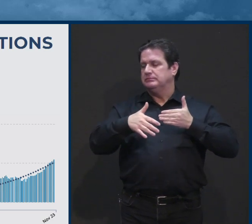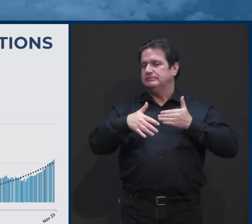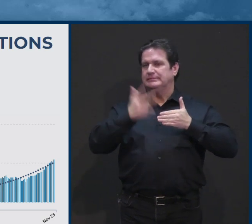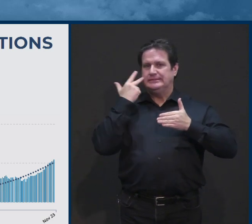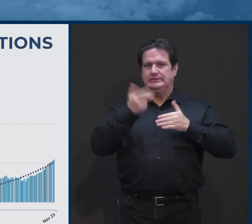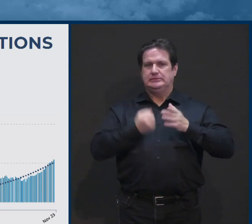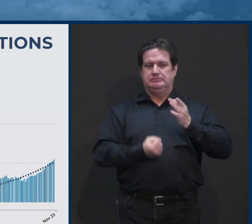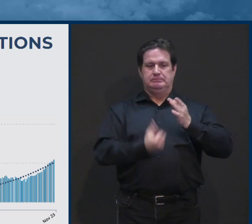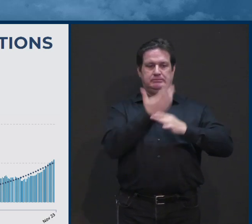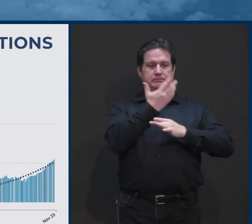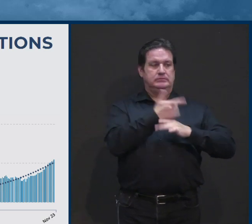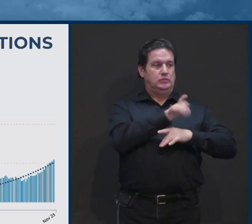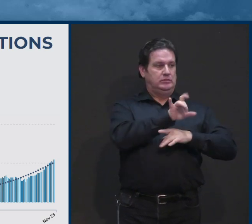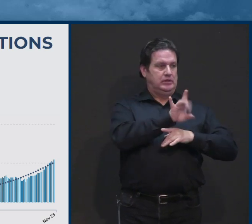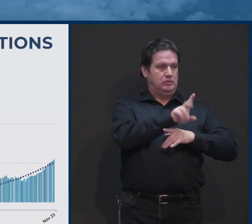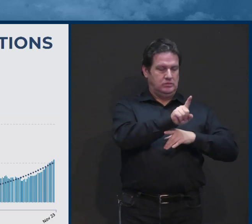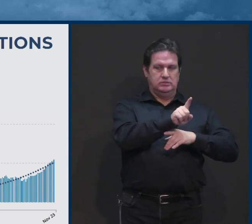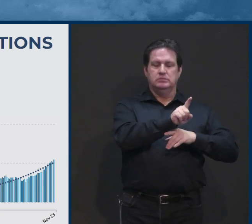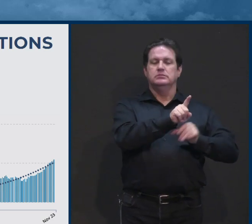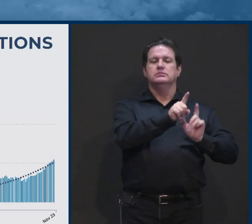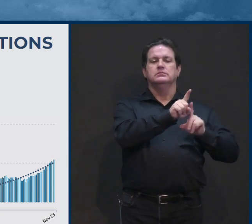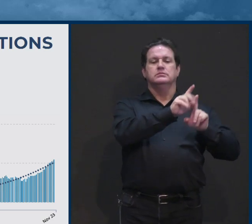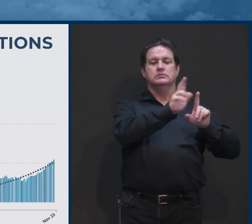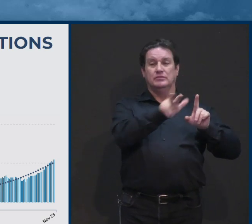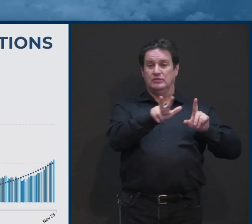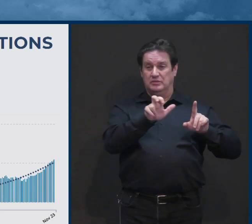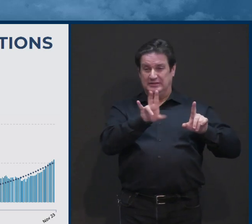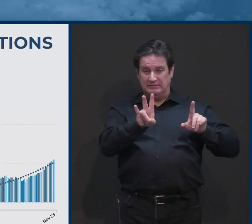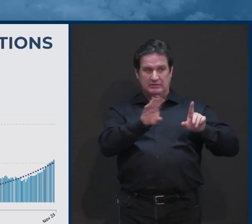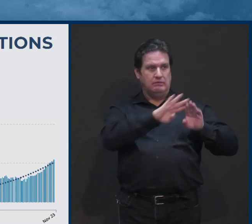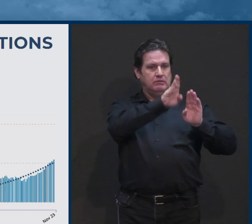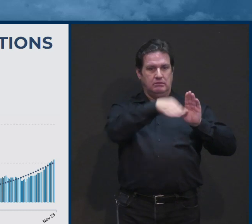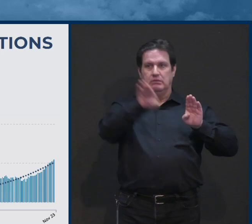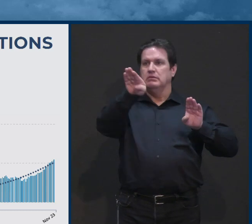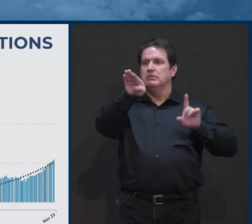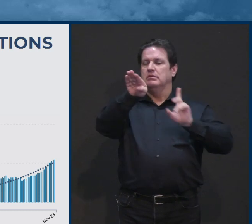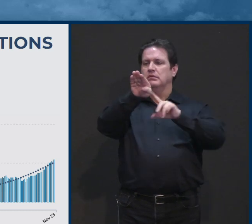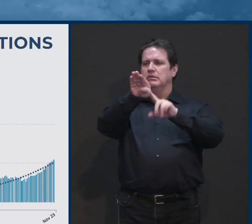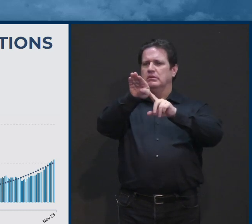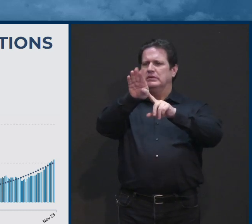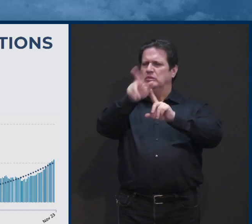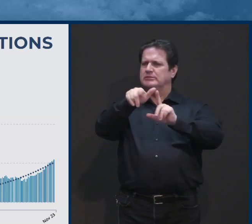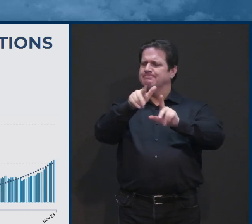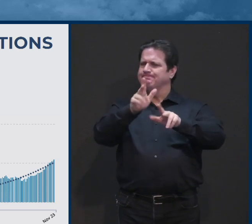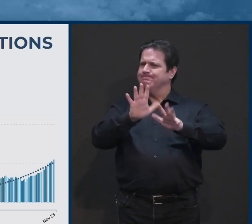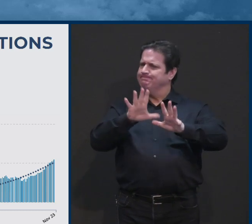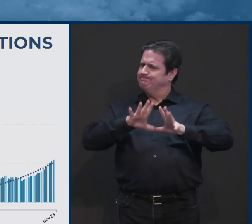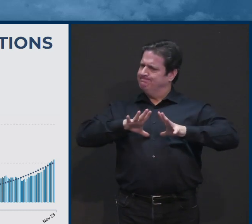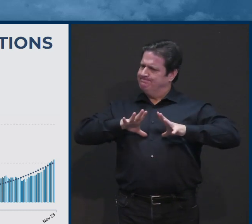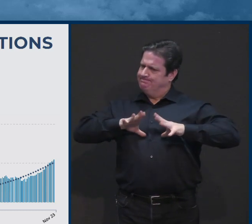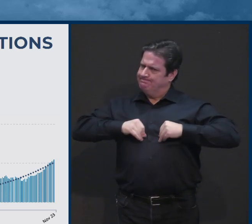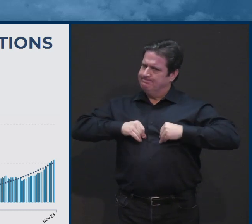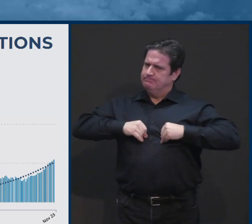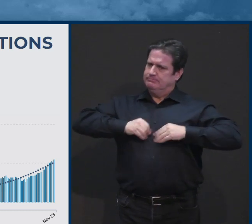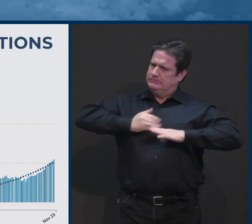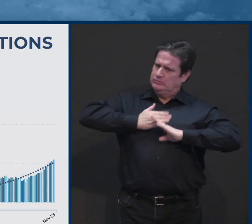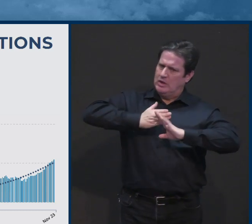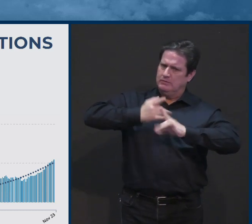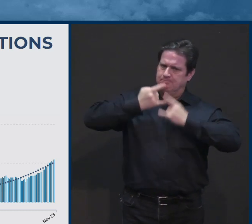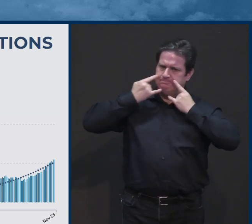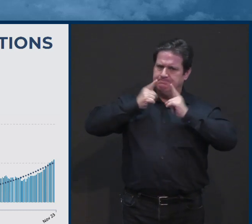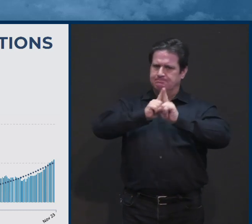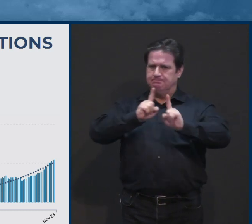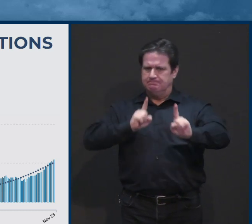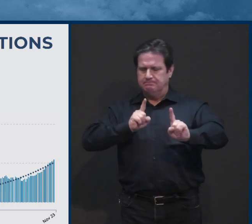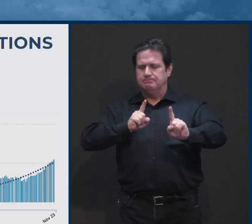in the spring, we went from 181 to 337. And so we need to really lean into all the protective measures that we